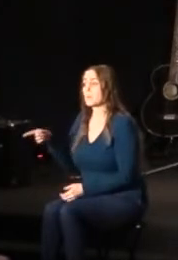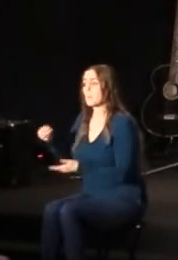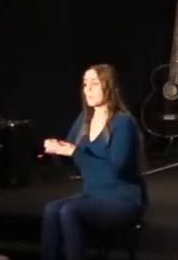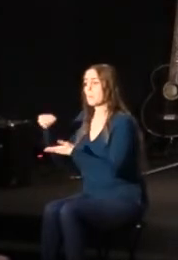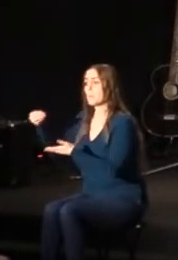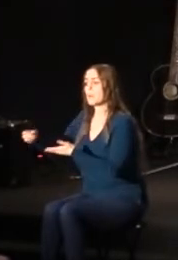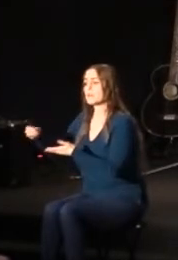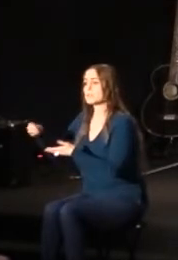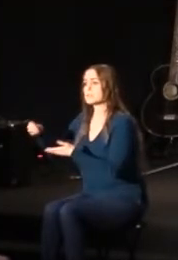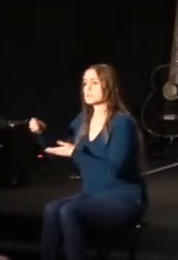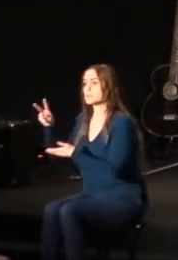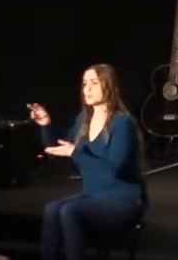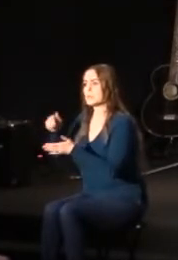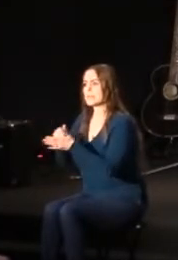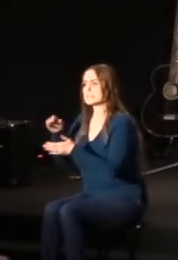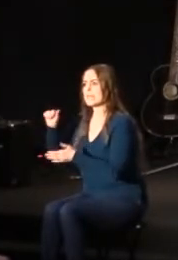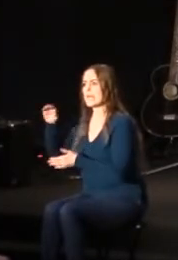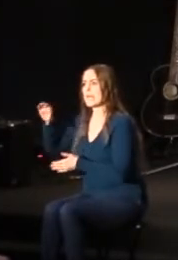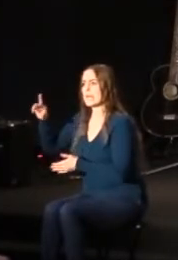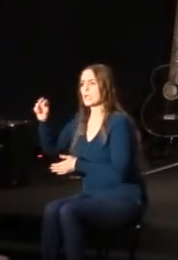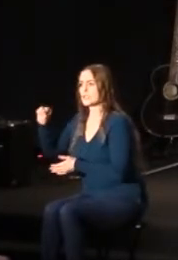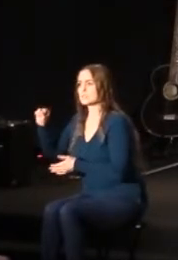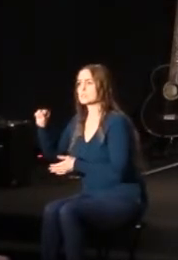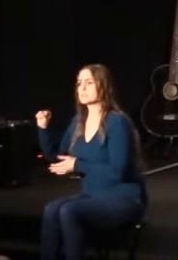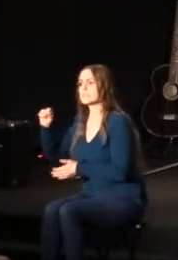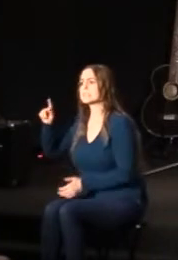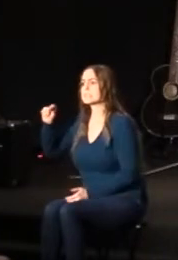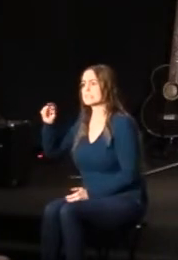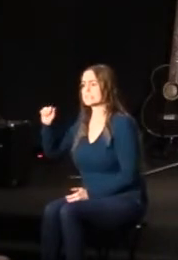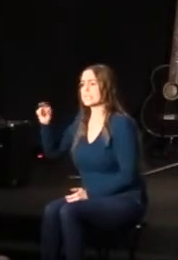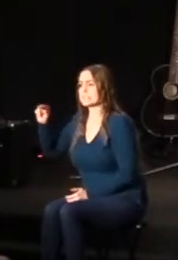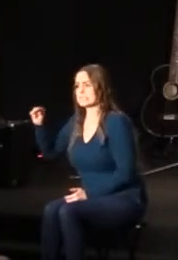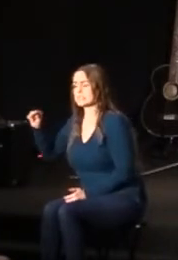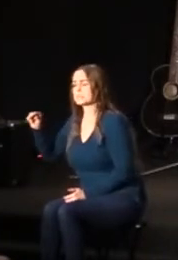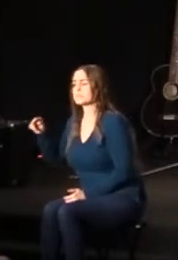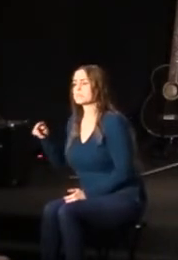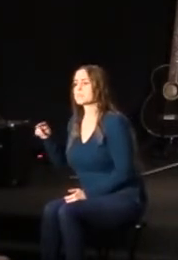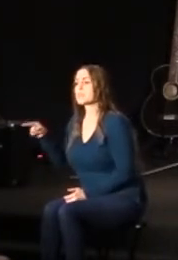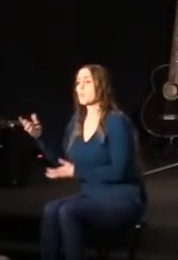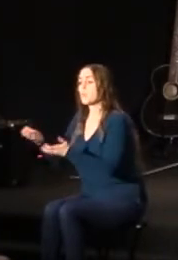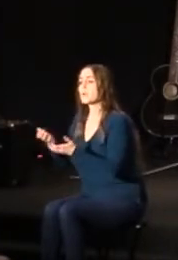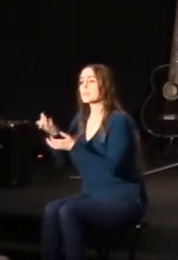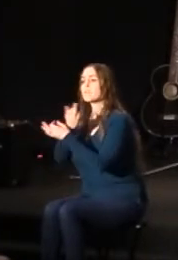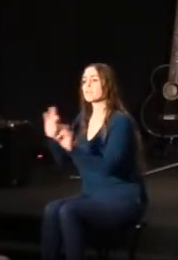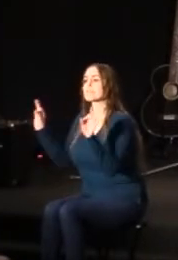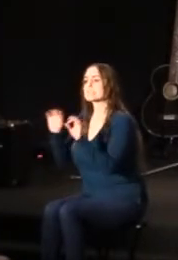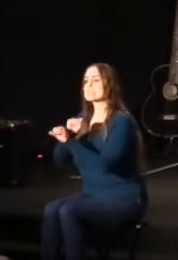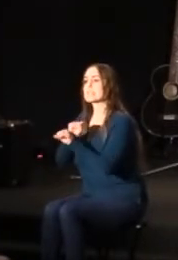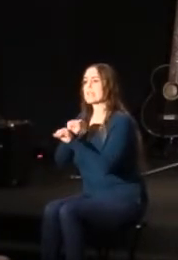Memphis, Tennessee. And here's the reason why. He wanted to free slaves by giving them an opportunity to